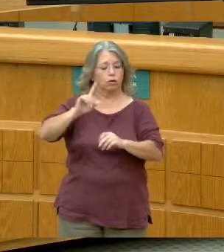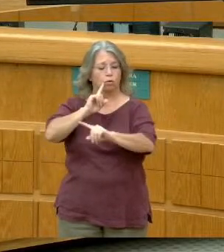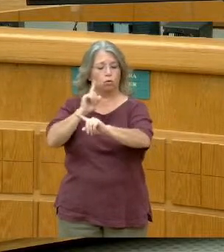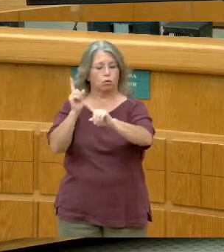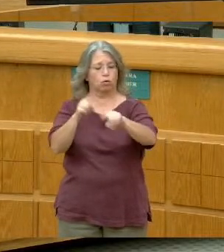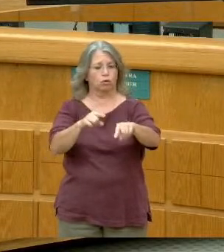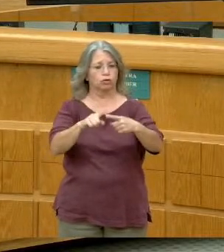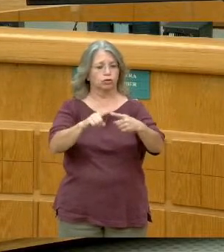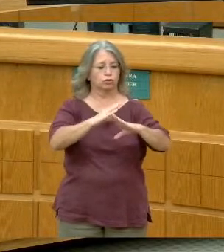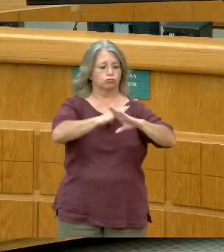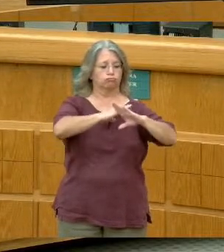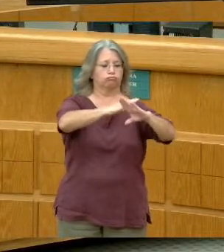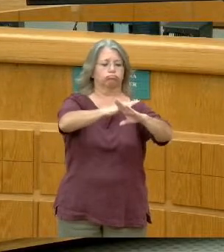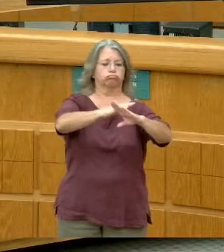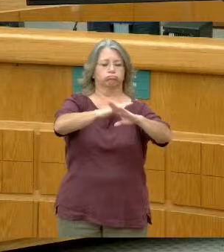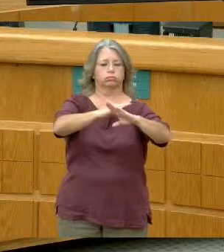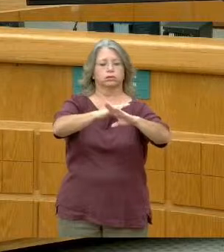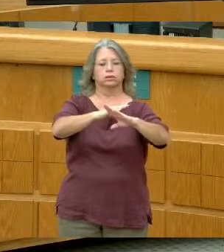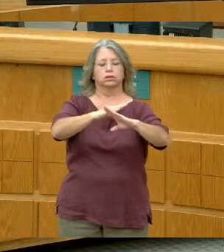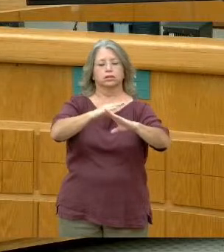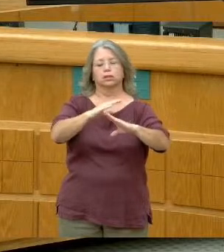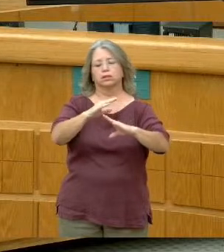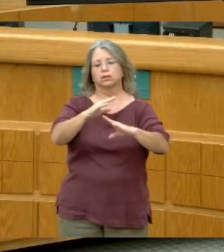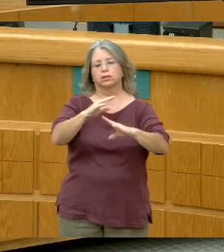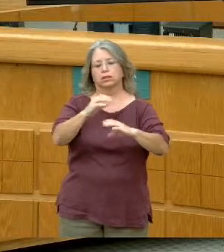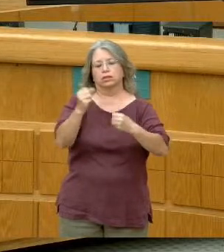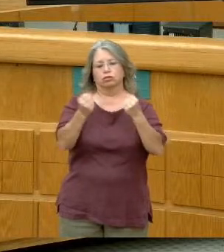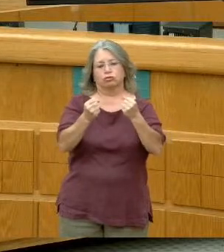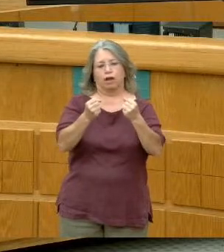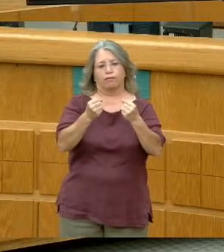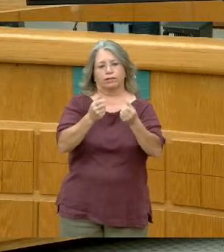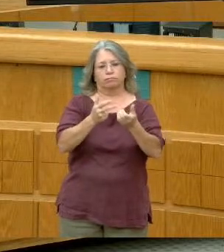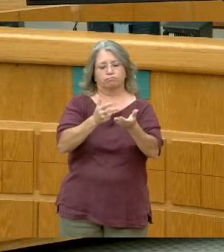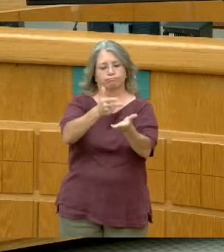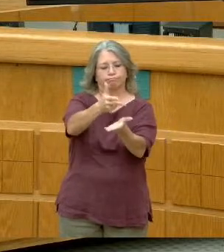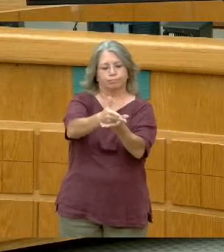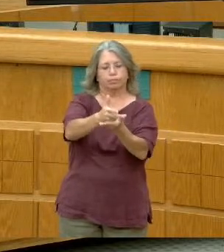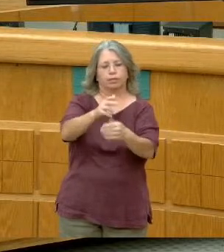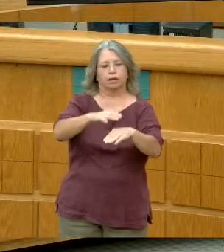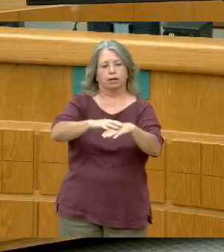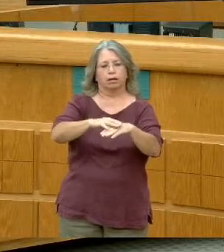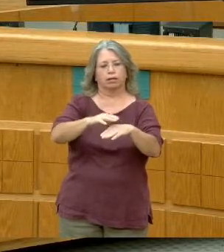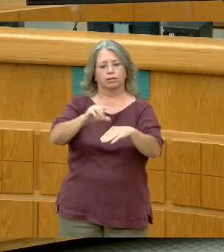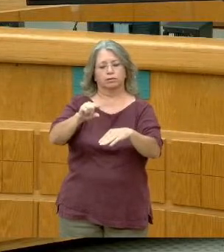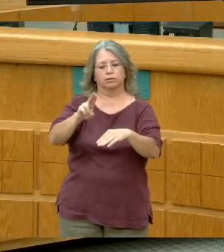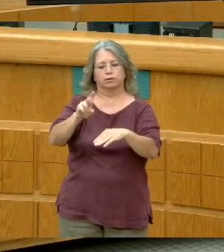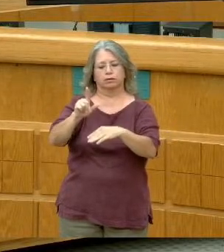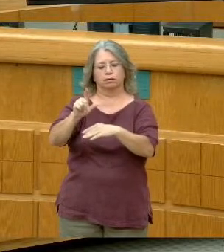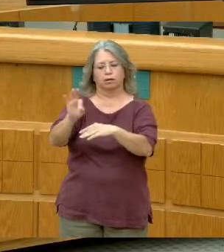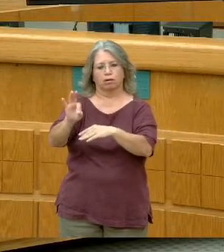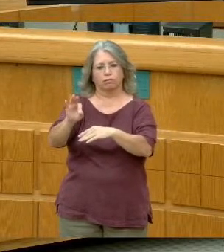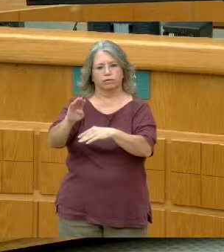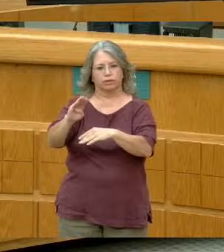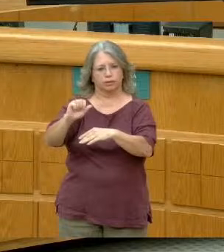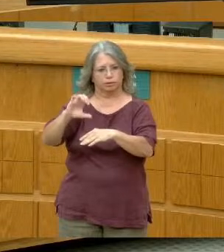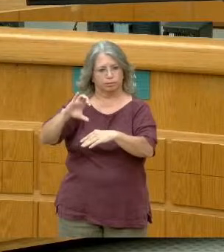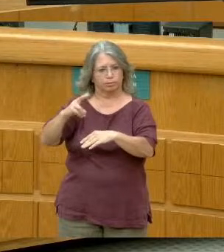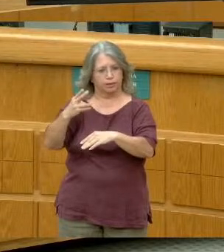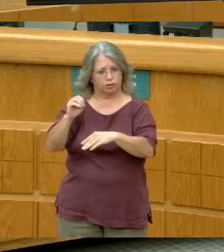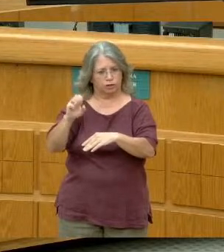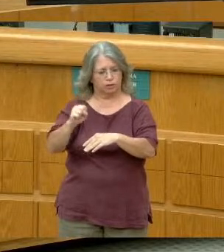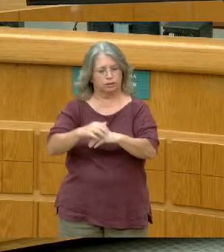to the Gulf beaches. And that order will take effect, and I think